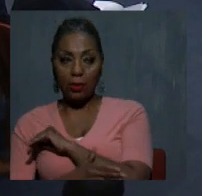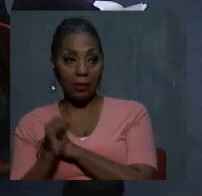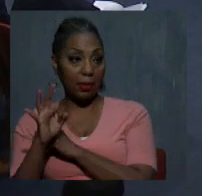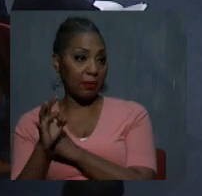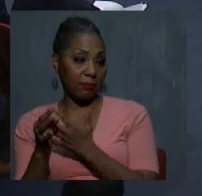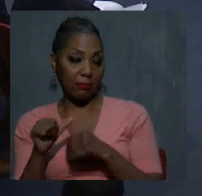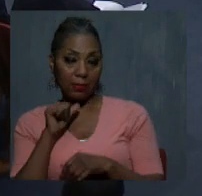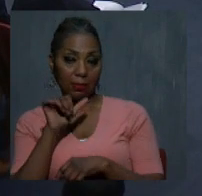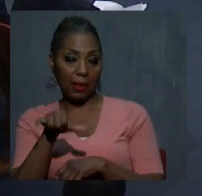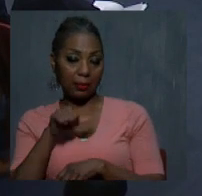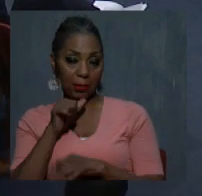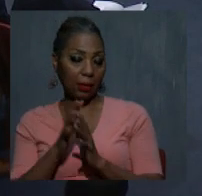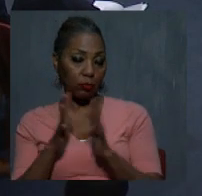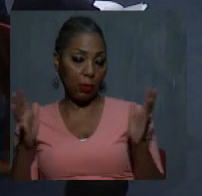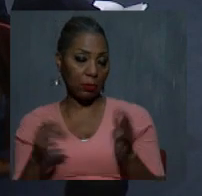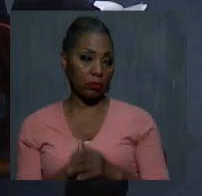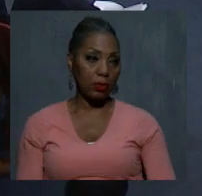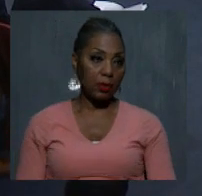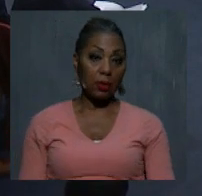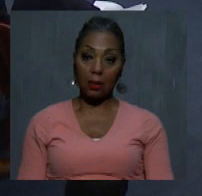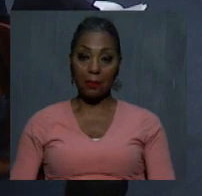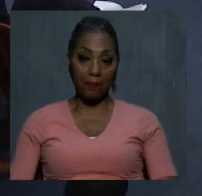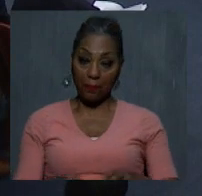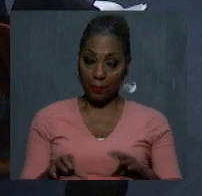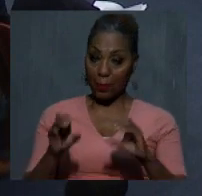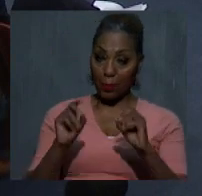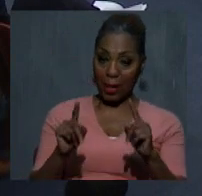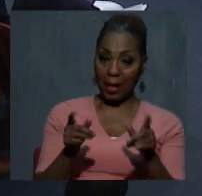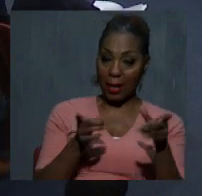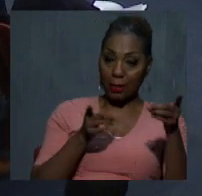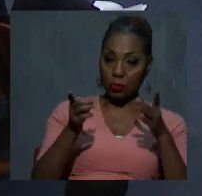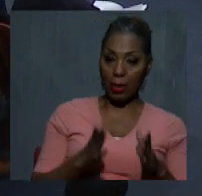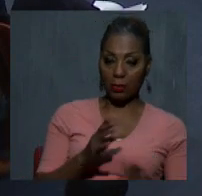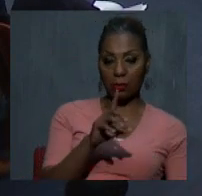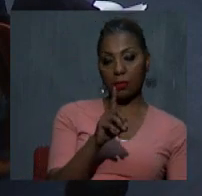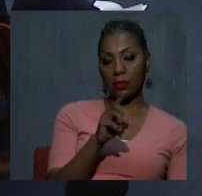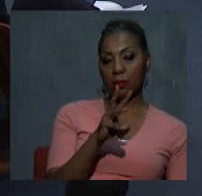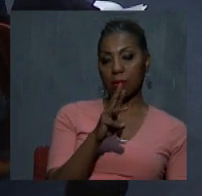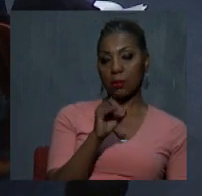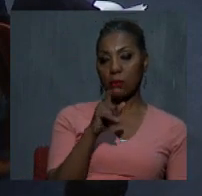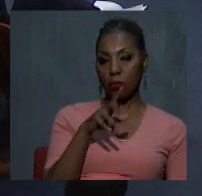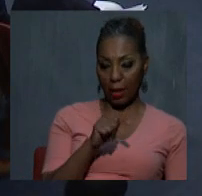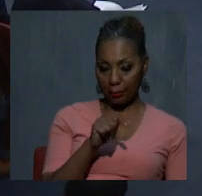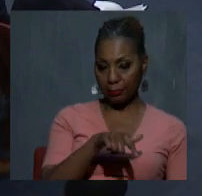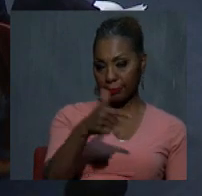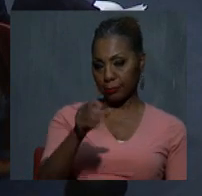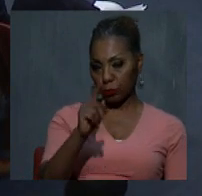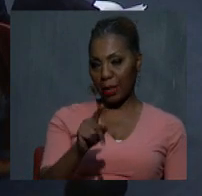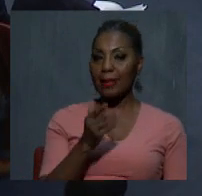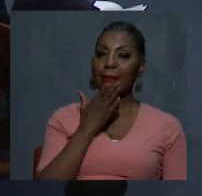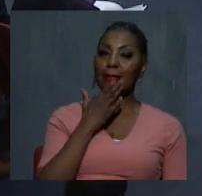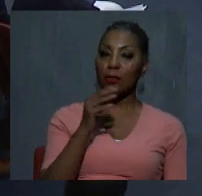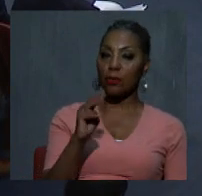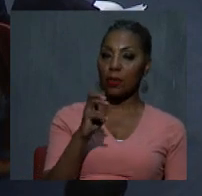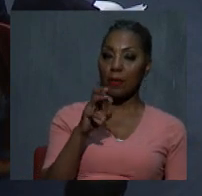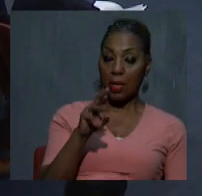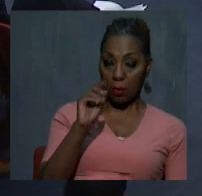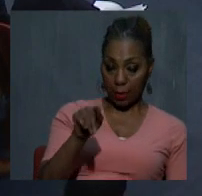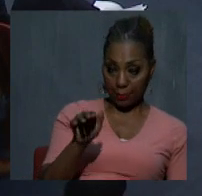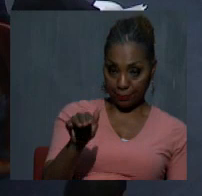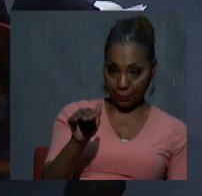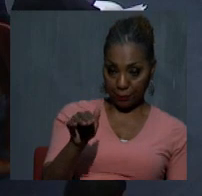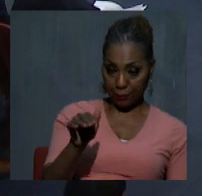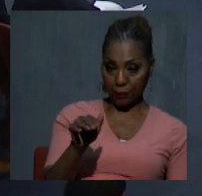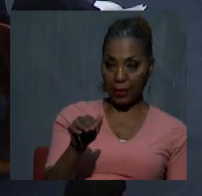if that's not too much. Okay, Director Wright, you're recognized, please. Thank you, Mayor. Director Hendricks, I